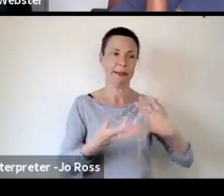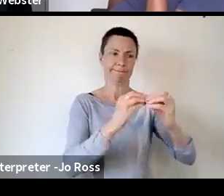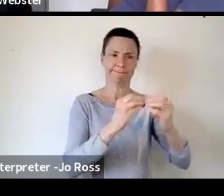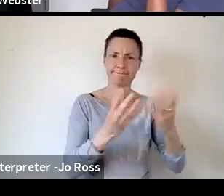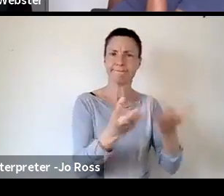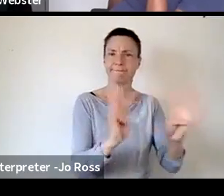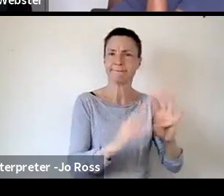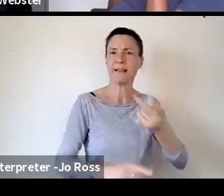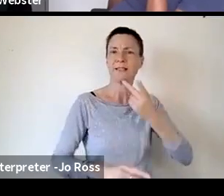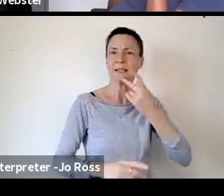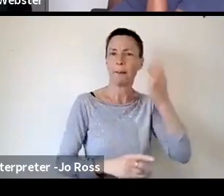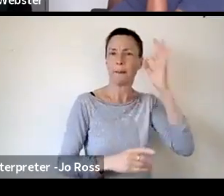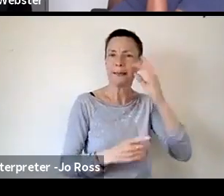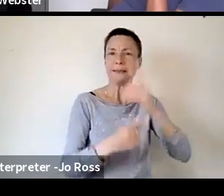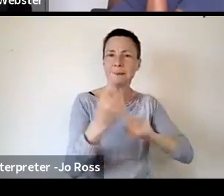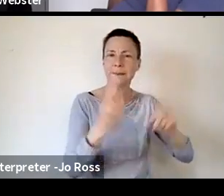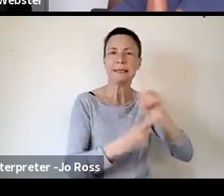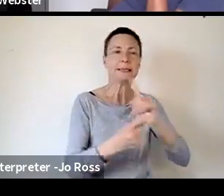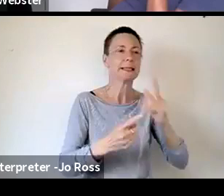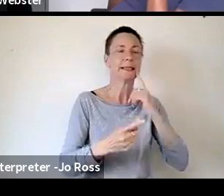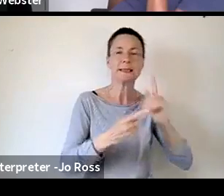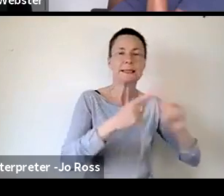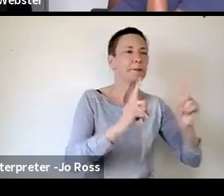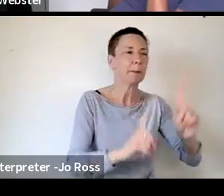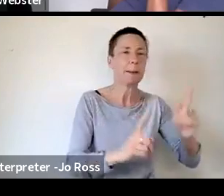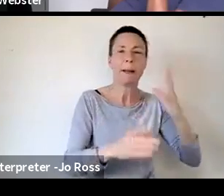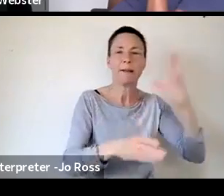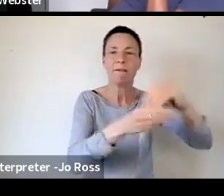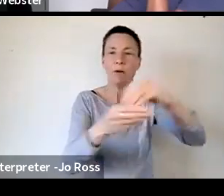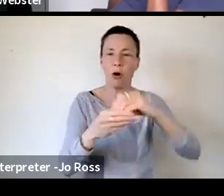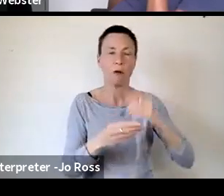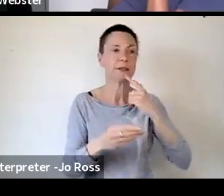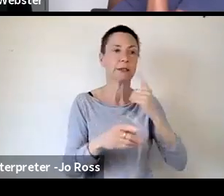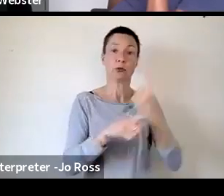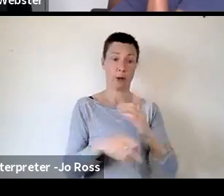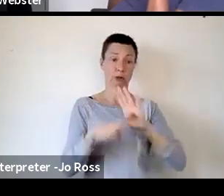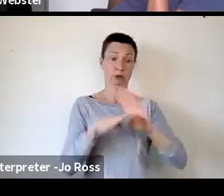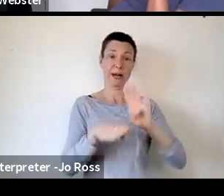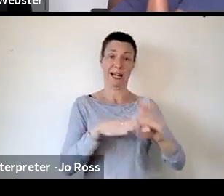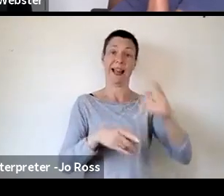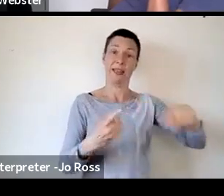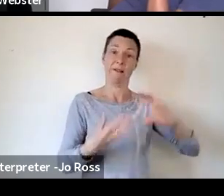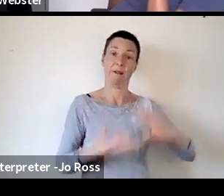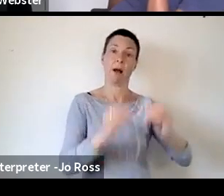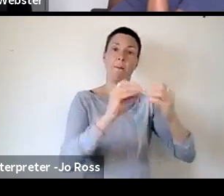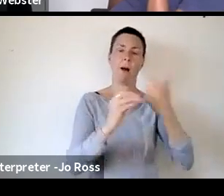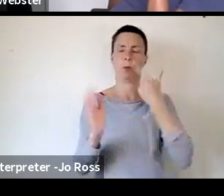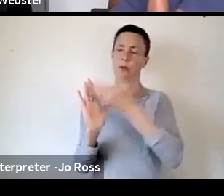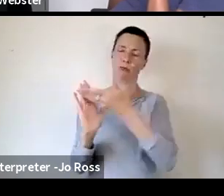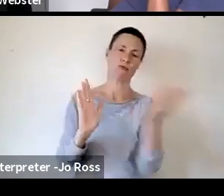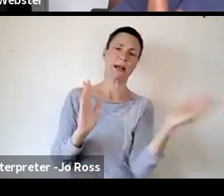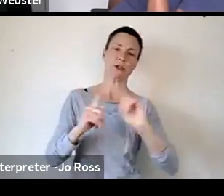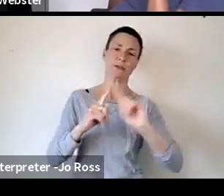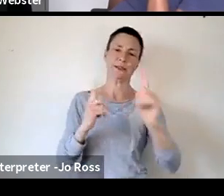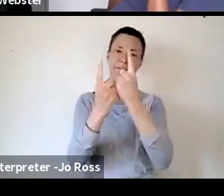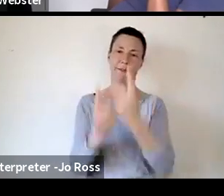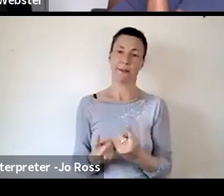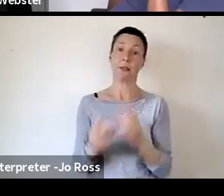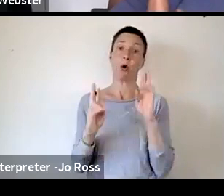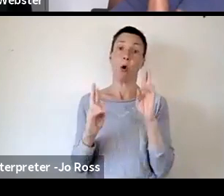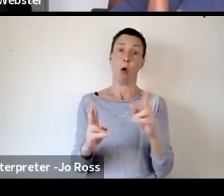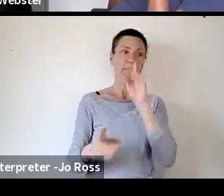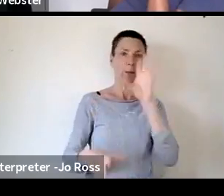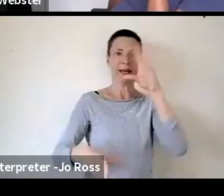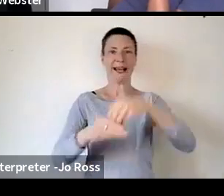that Abby, Kaz, and a few others have been part of, others who offer training. And they've come up with a suite of measures that, again, we're hoping to enshrine